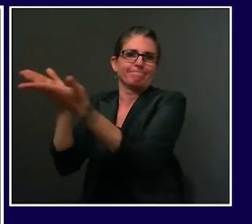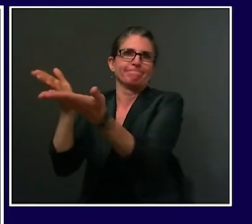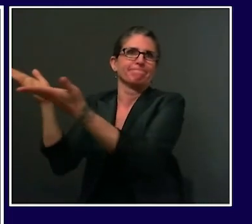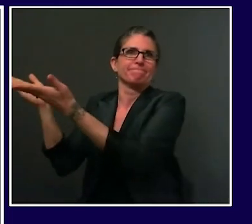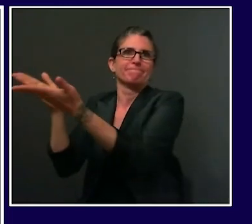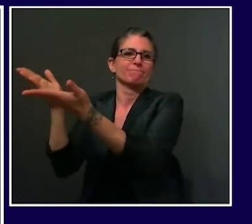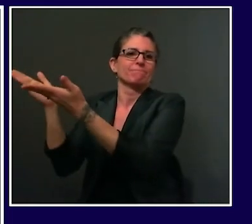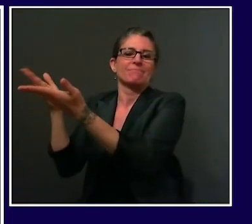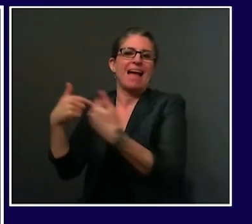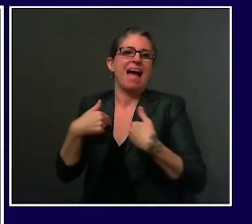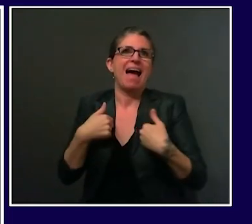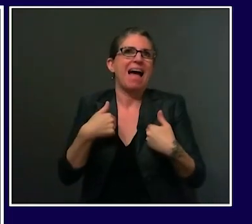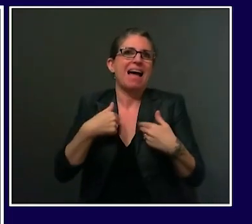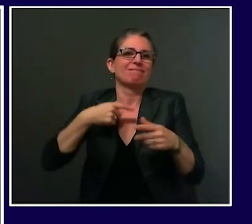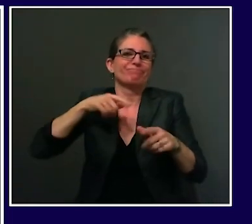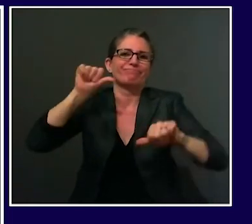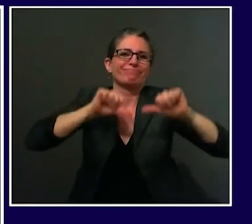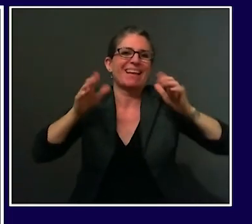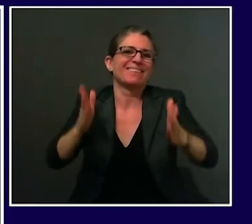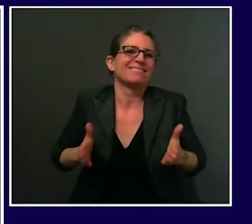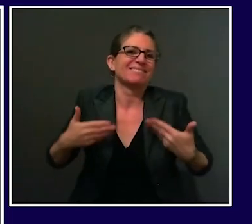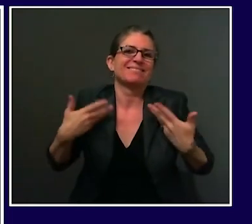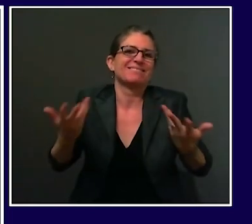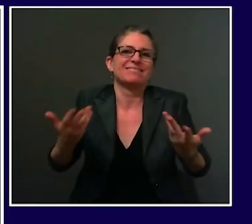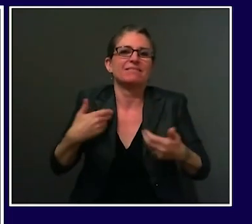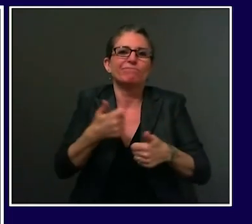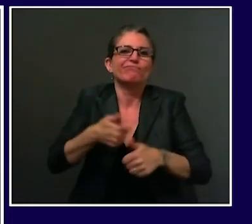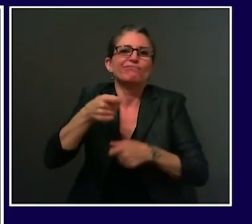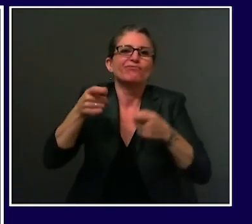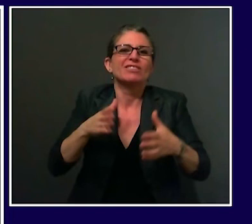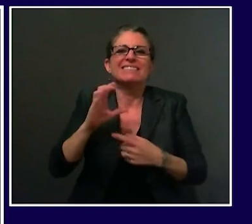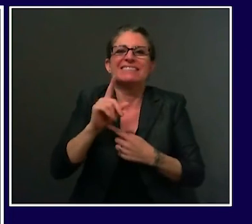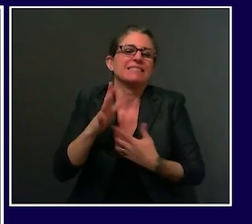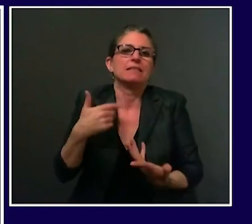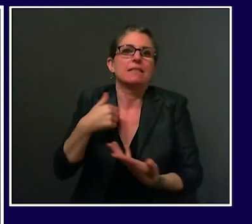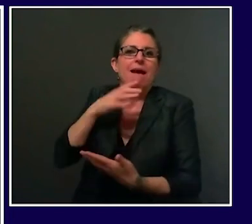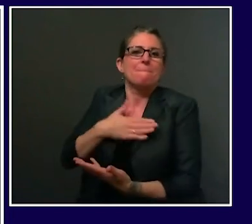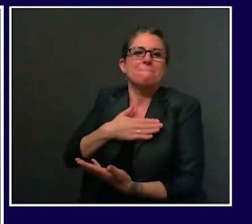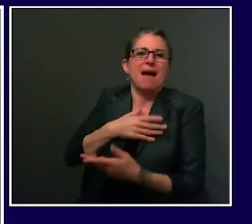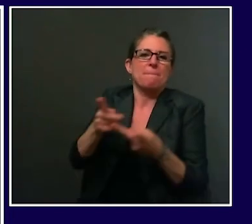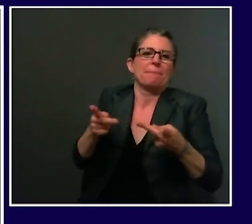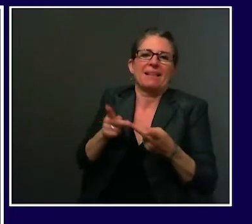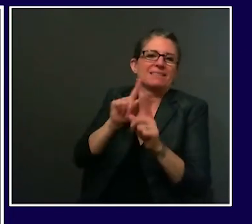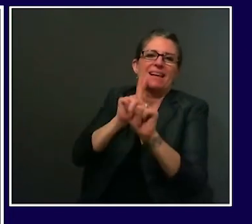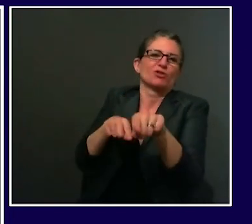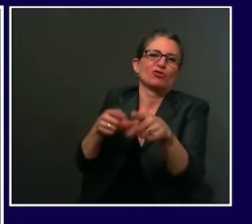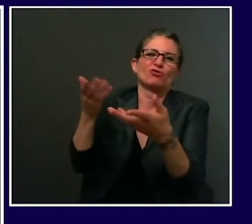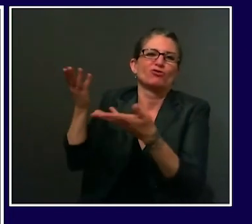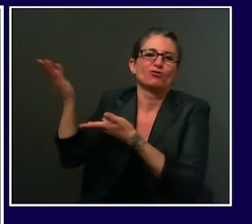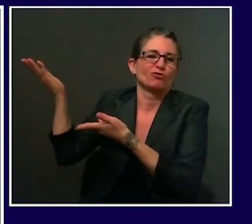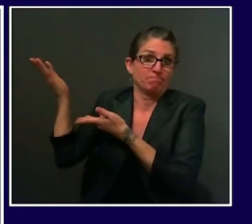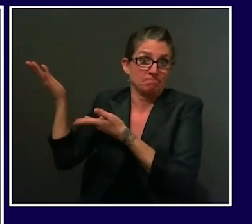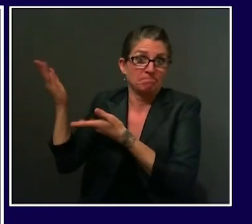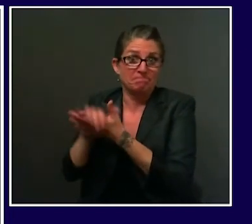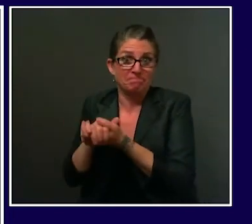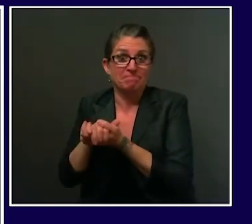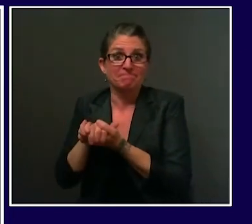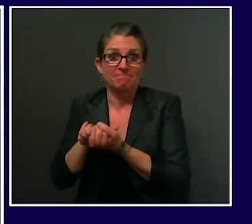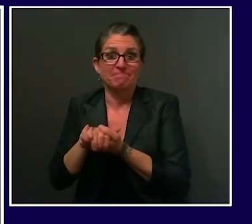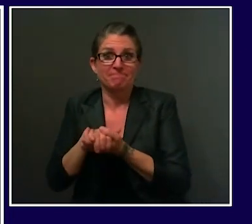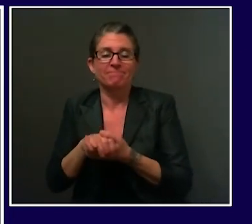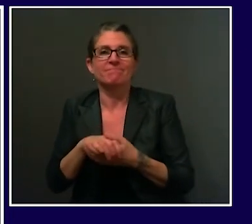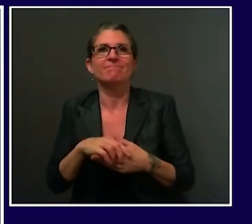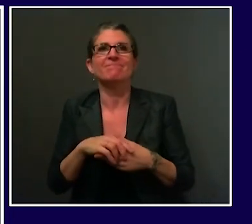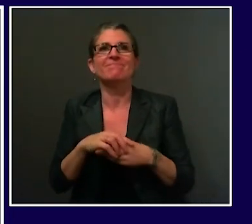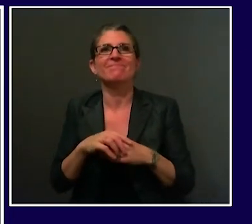office is in a far better position to provide a complete answer than I can. Got it. But